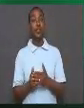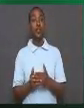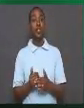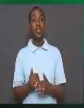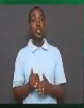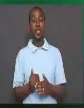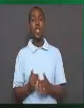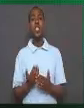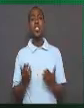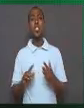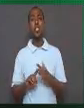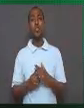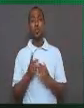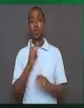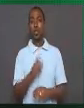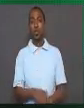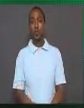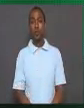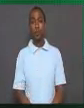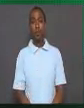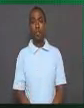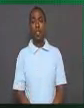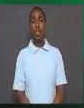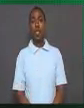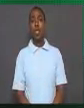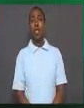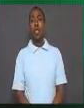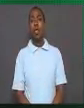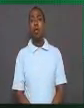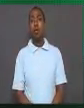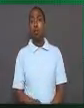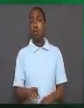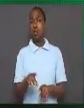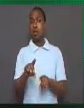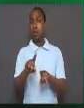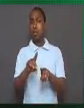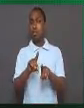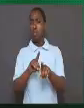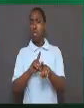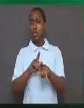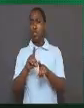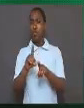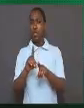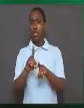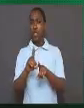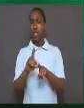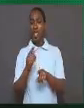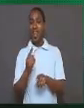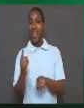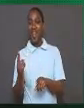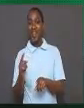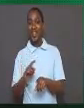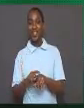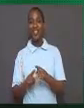where it began, as opposed to a straight line, which would take something from